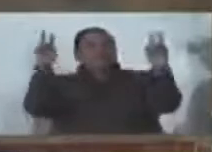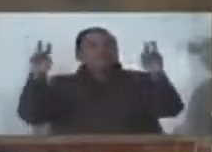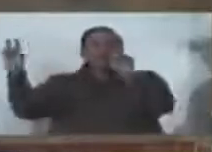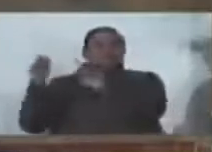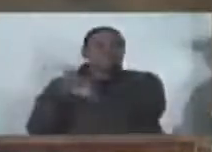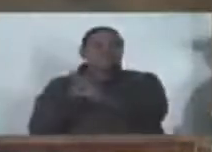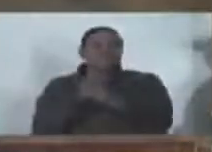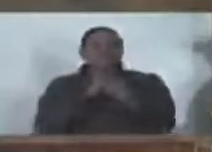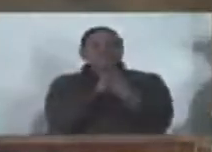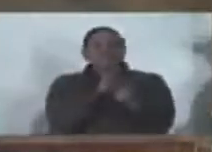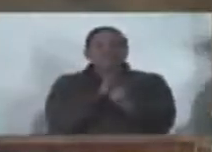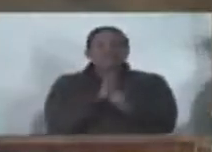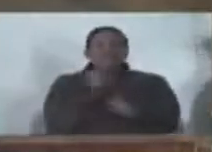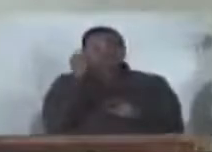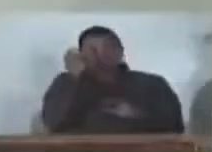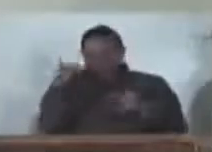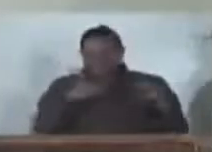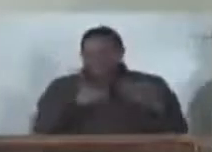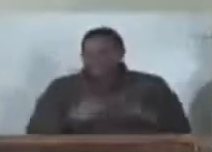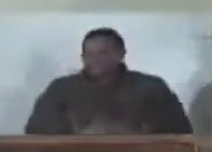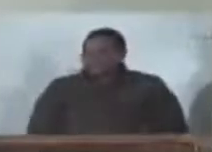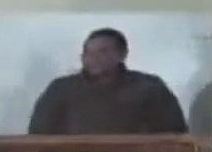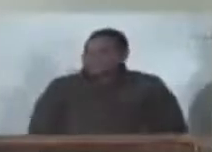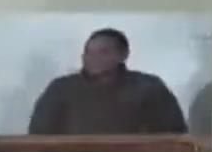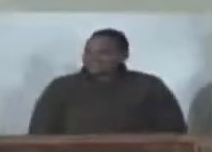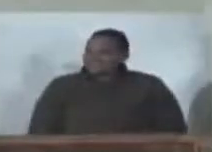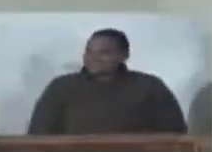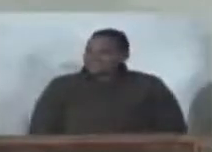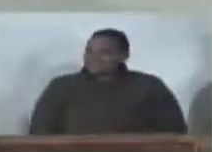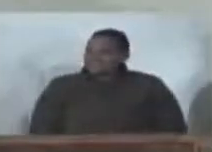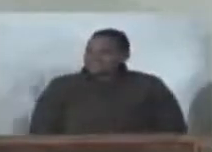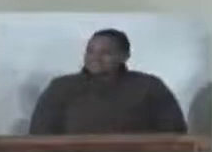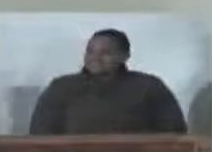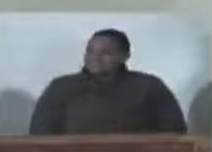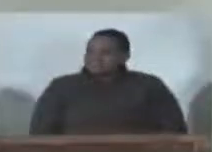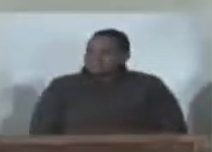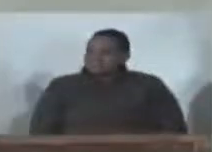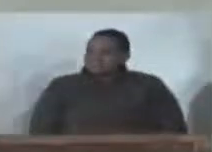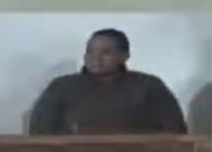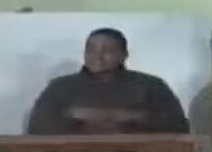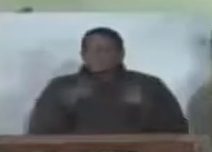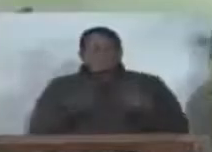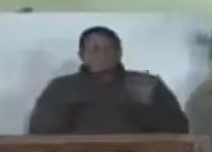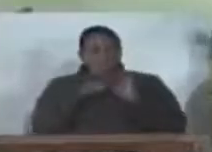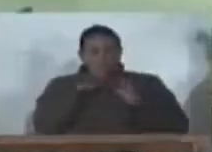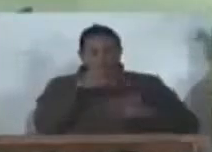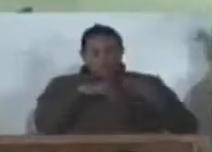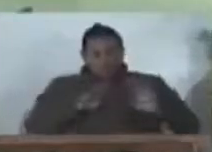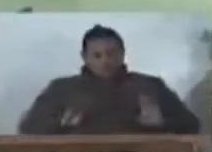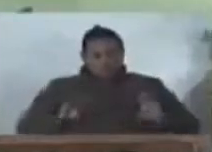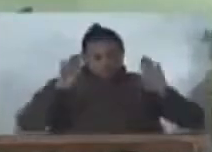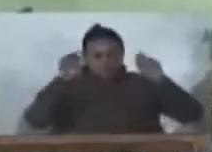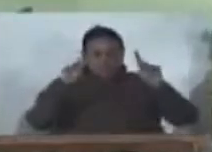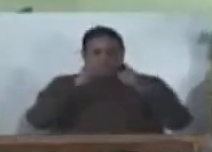to gender-based violence. This is critical to restoring social order and engendering